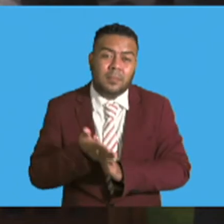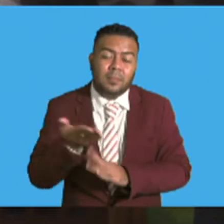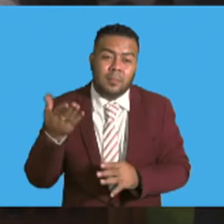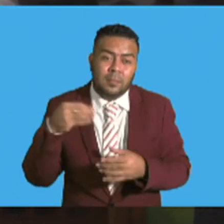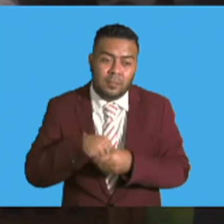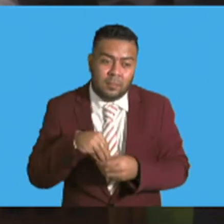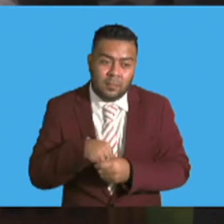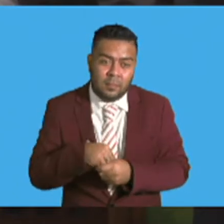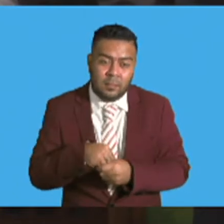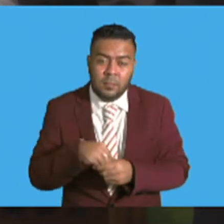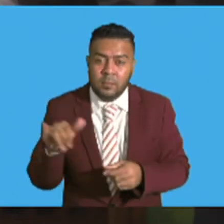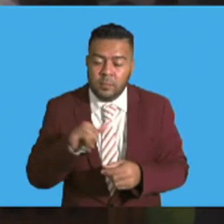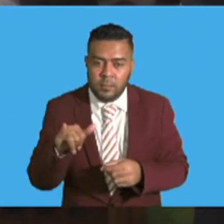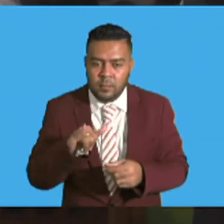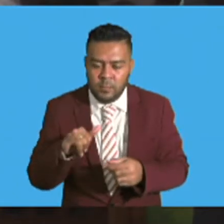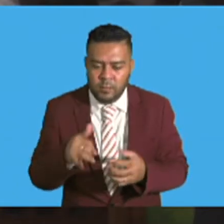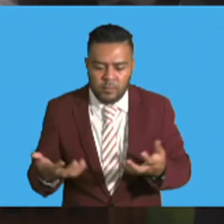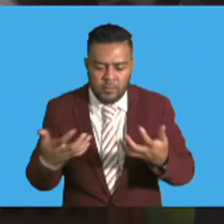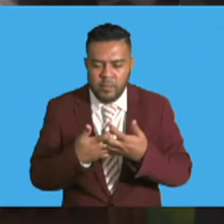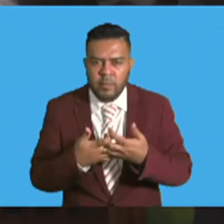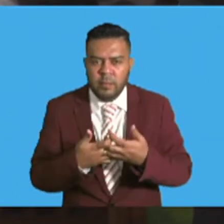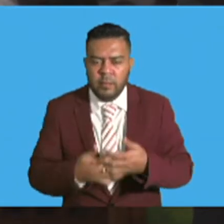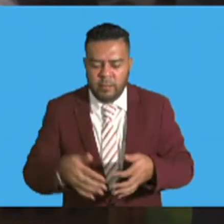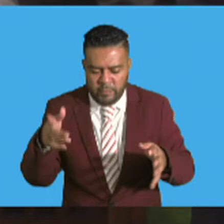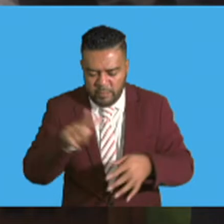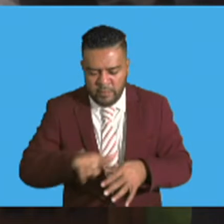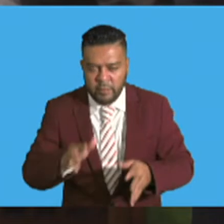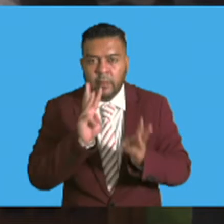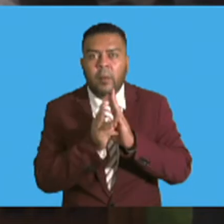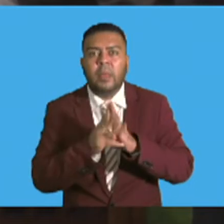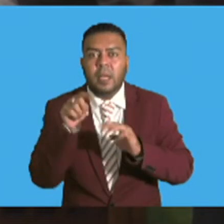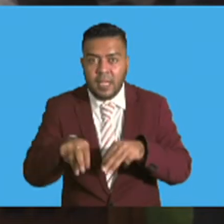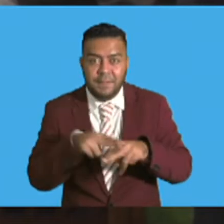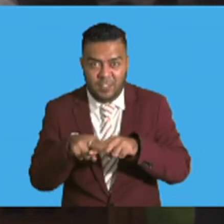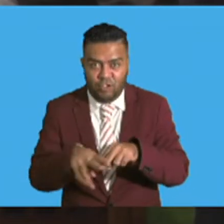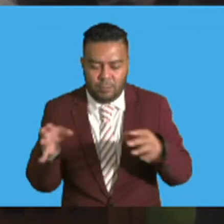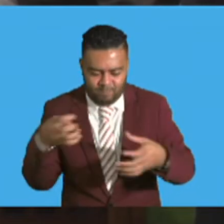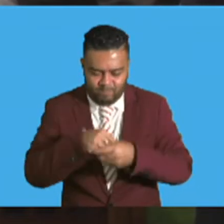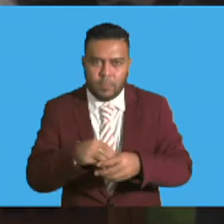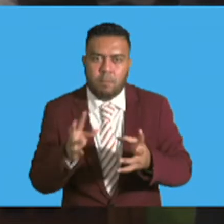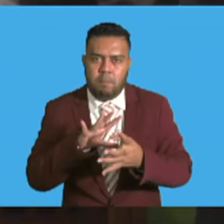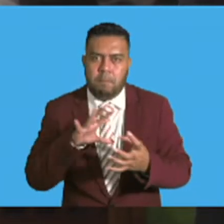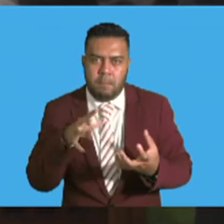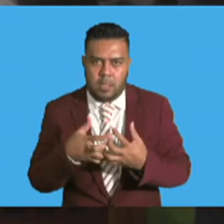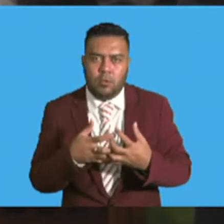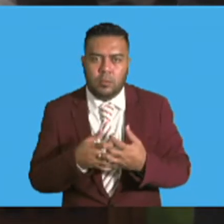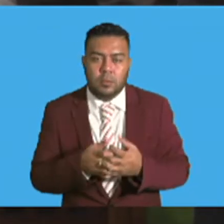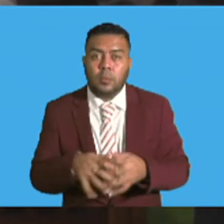which are tolerant to local conditions. But we are subjected